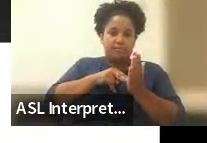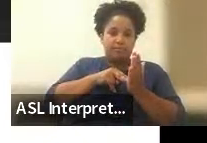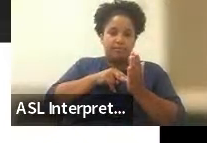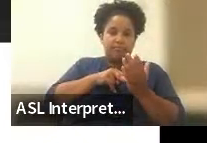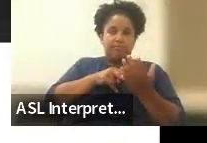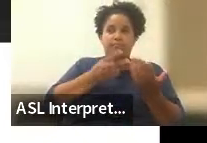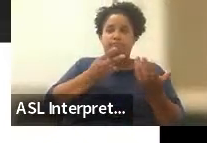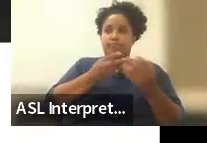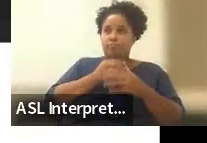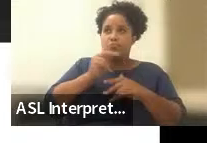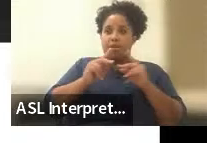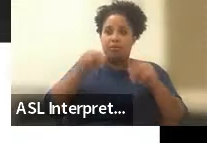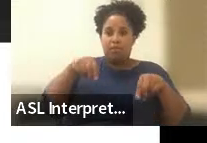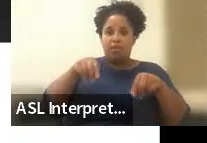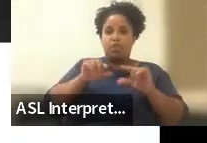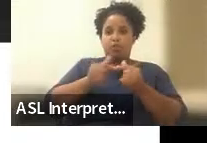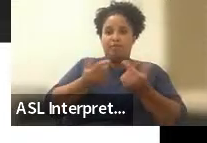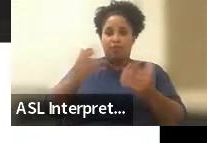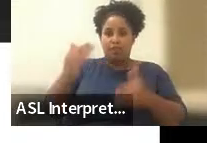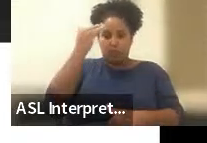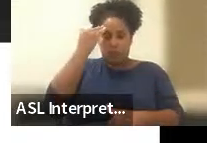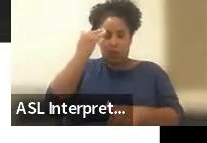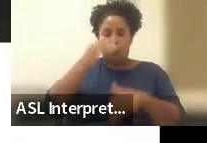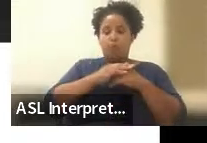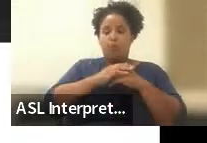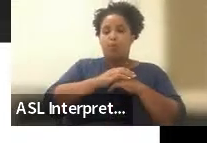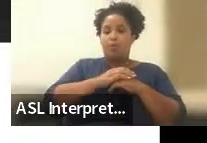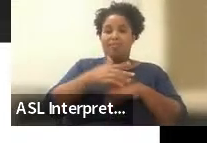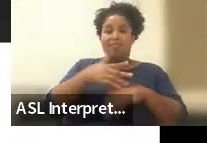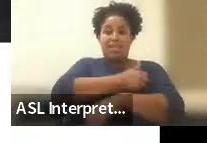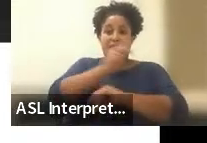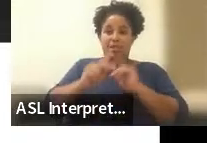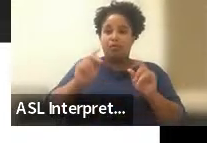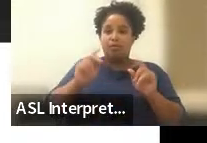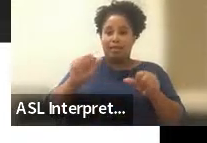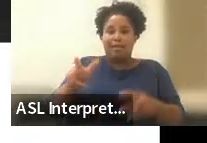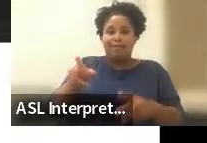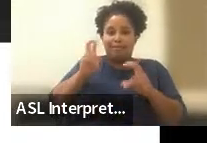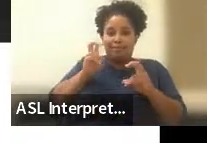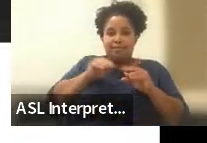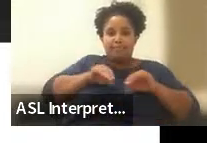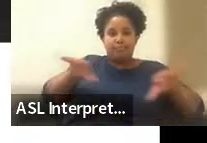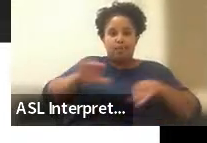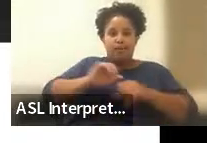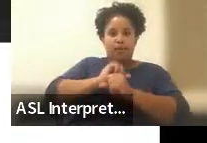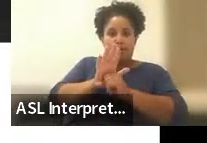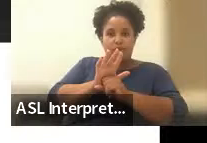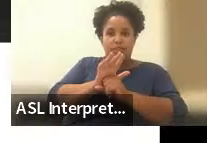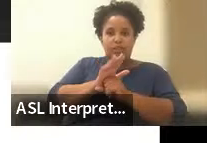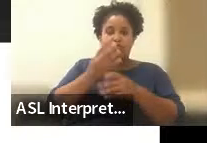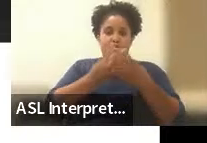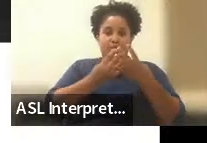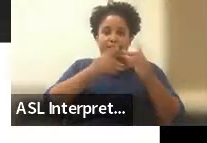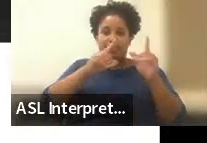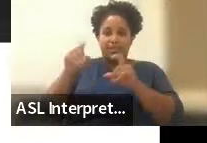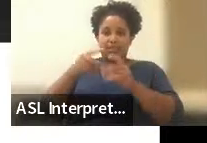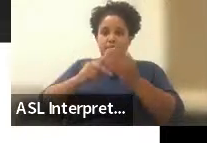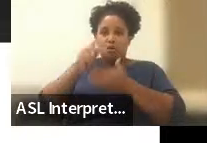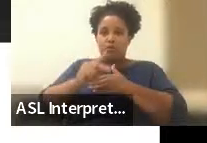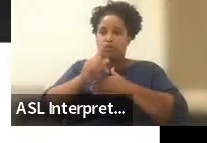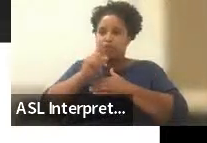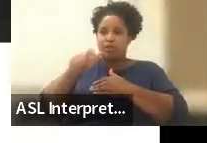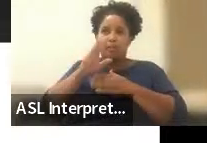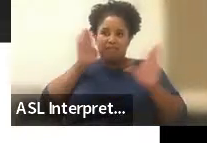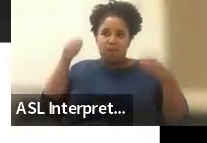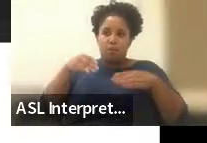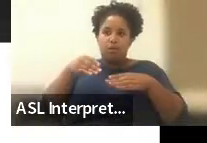I think people in this group know if vaccinated people can get and spread COVID. Screening testing programs should not be